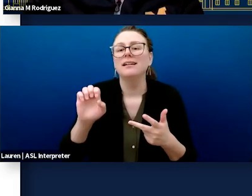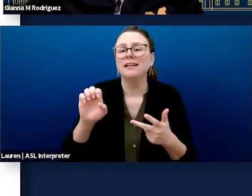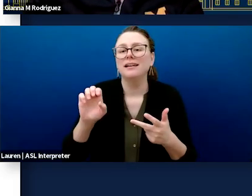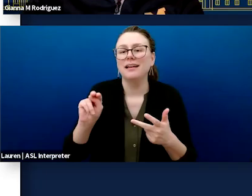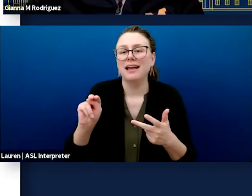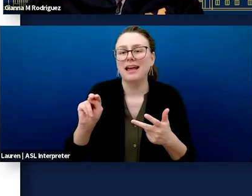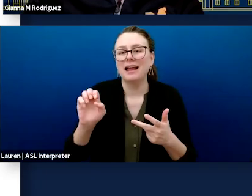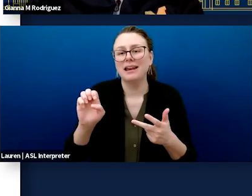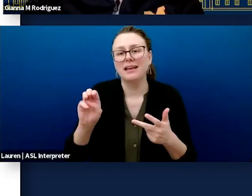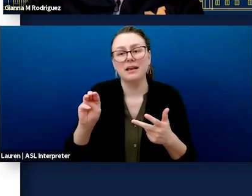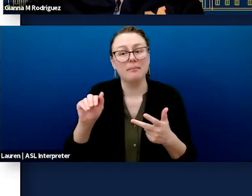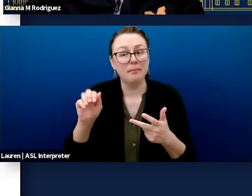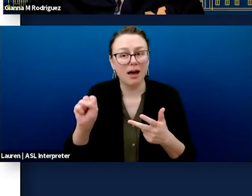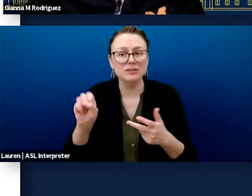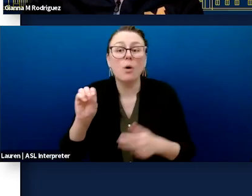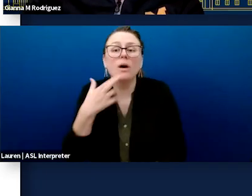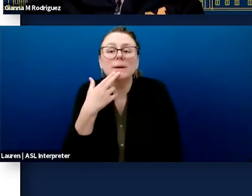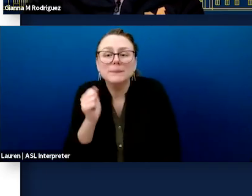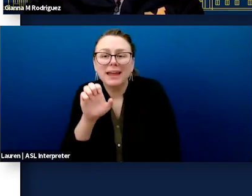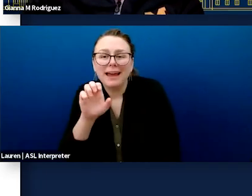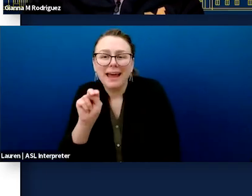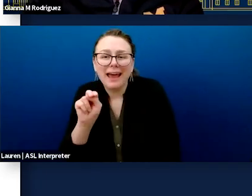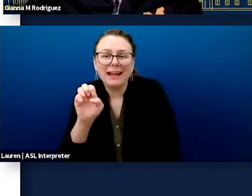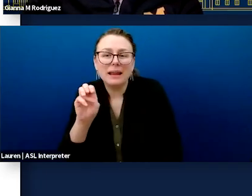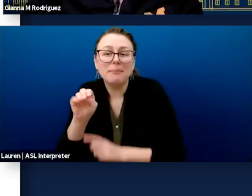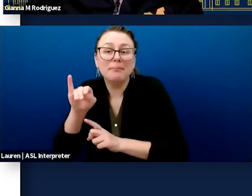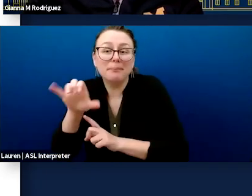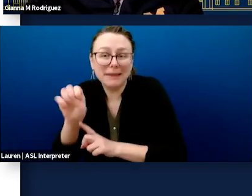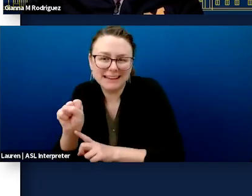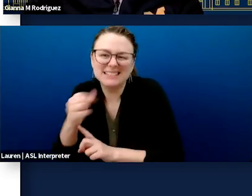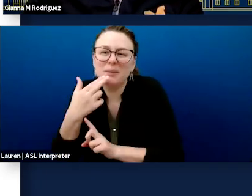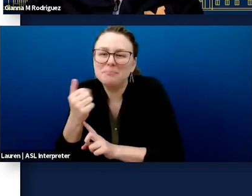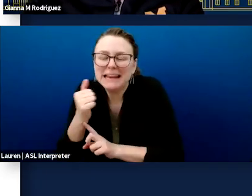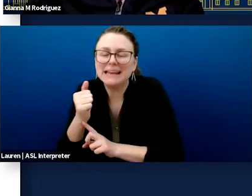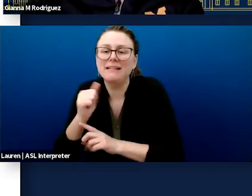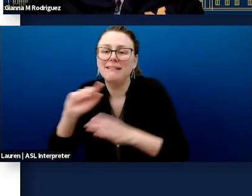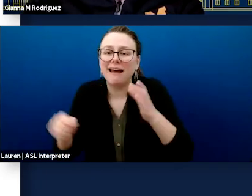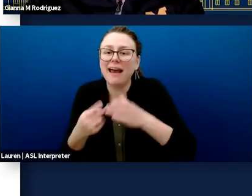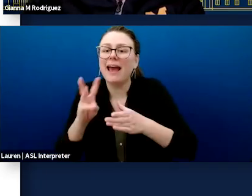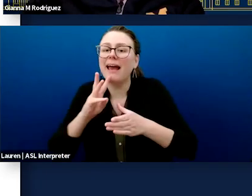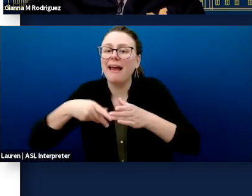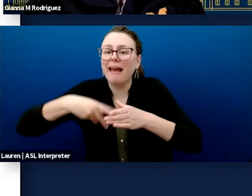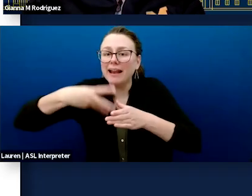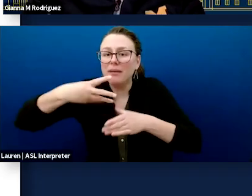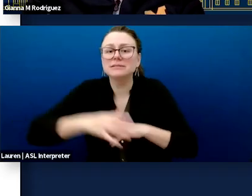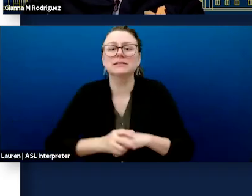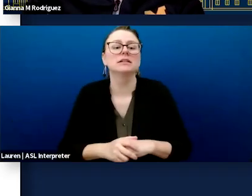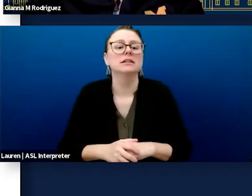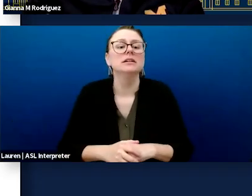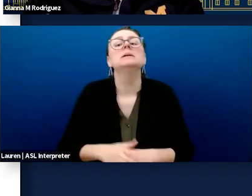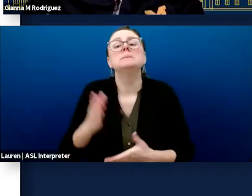enemas, also help. You know, a lot of times I'll go with the magic bullet first and then go with the